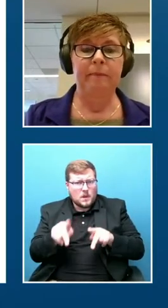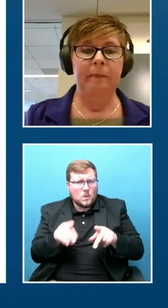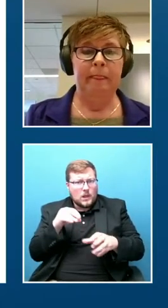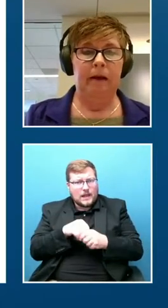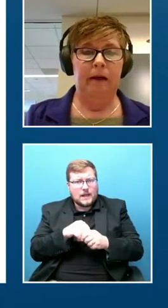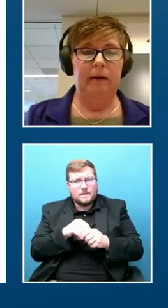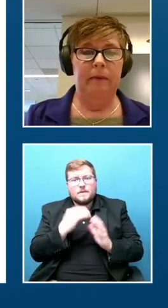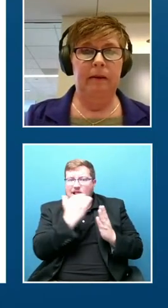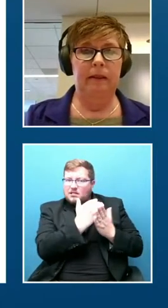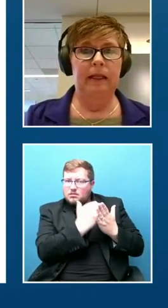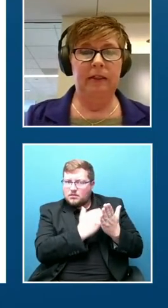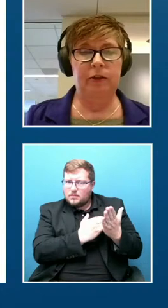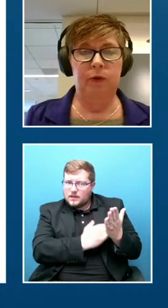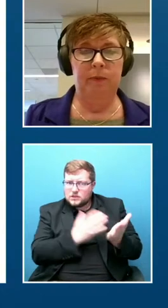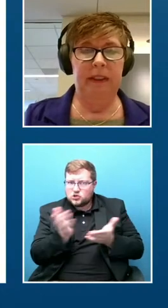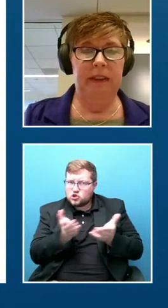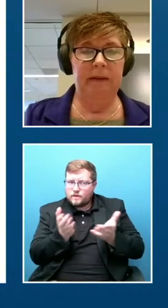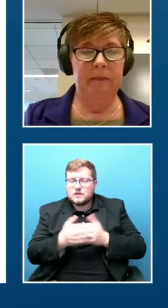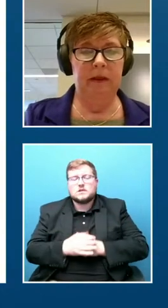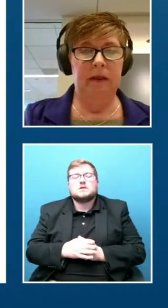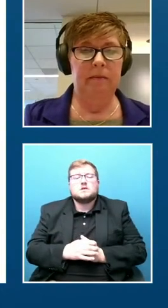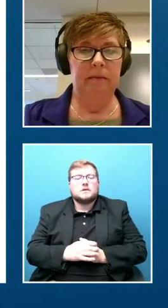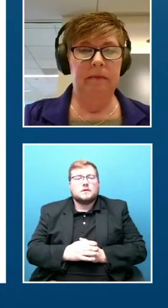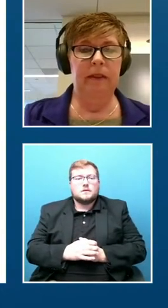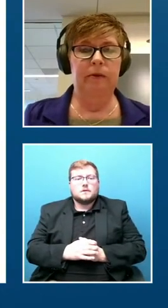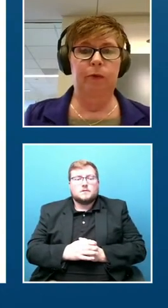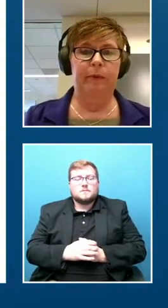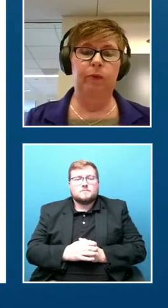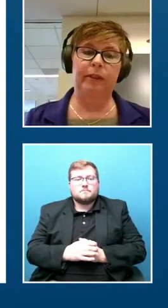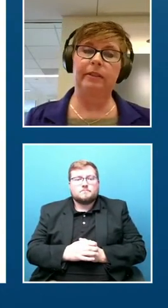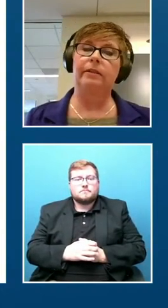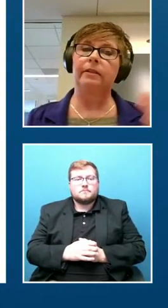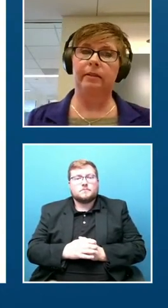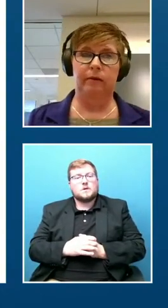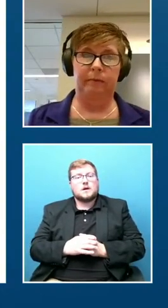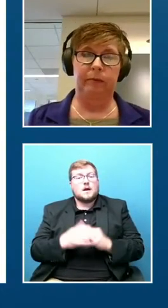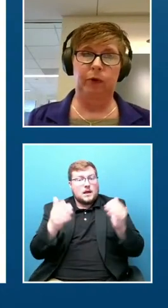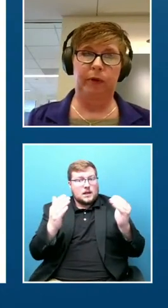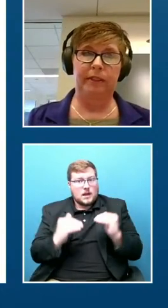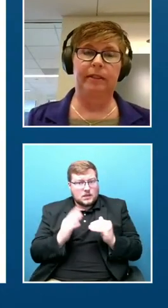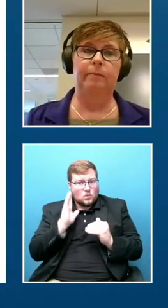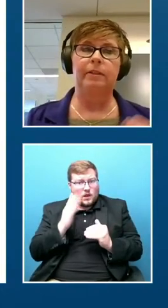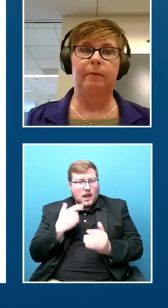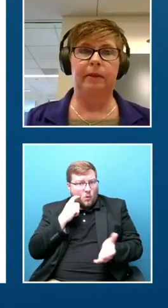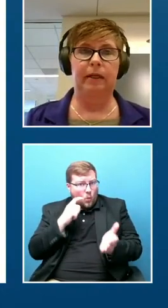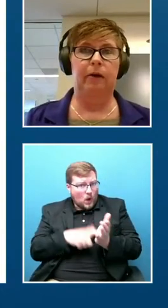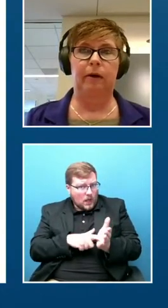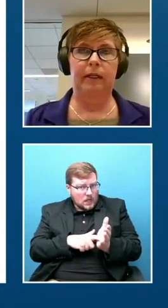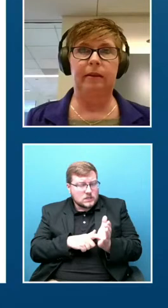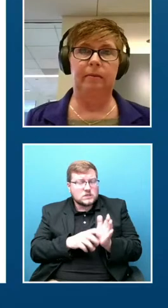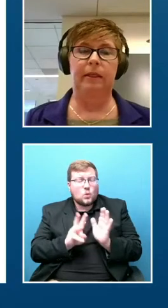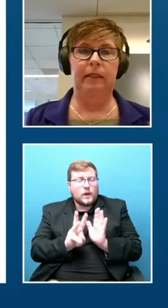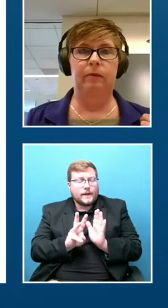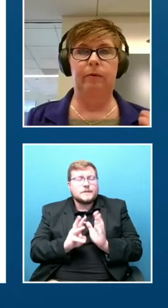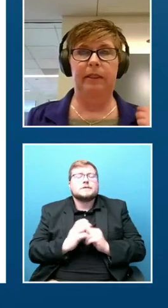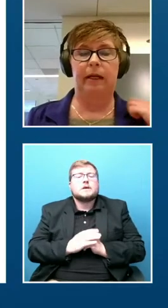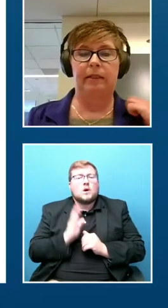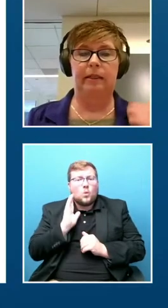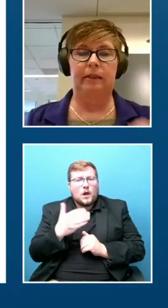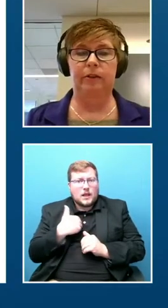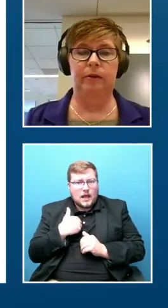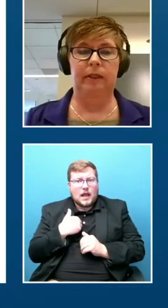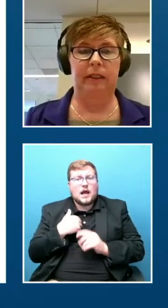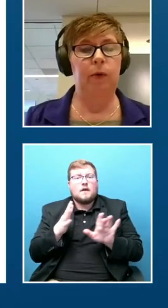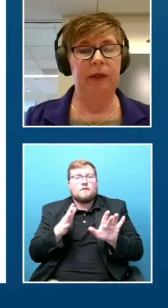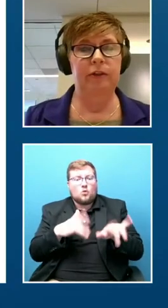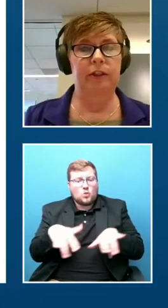listserv. Next will be, there will be witnesses, there will be recorded statements, but they are in the meeting and will be glad